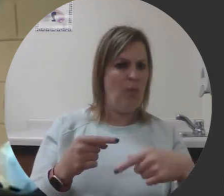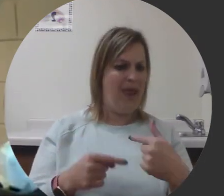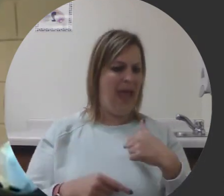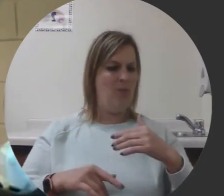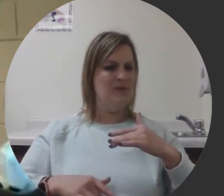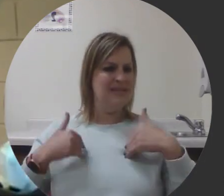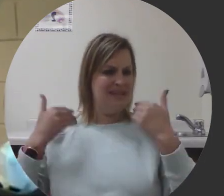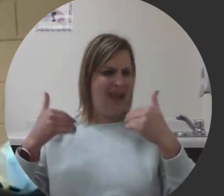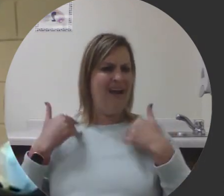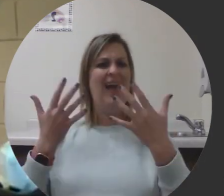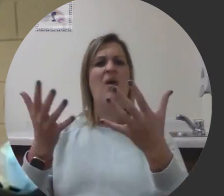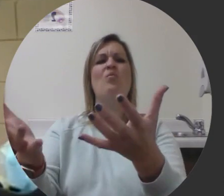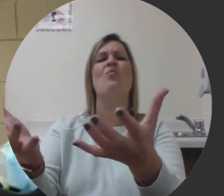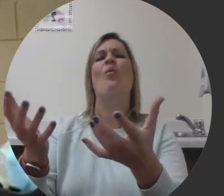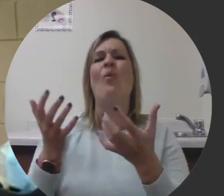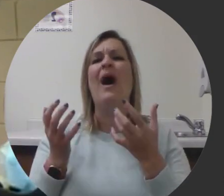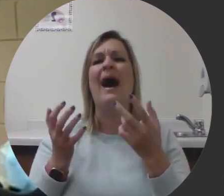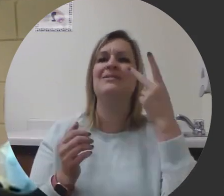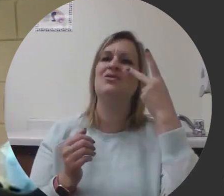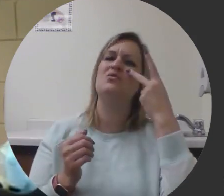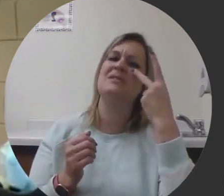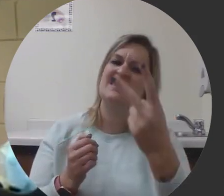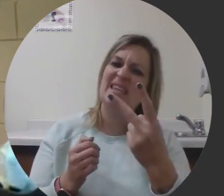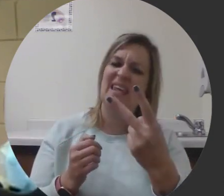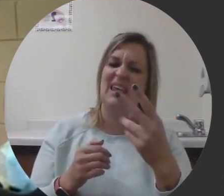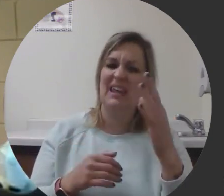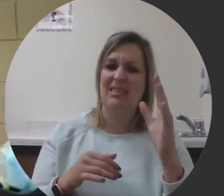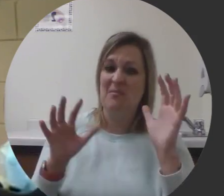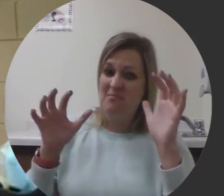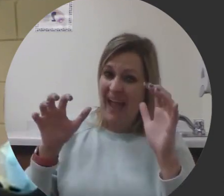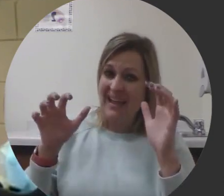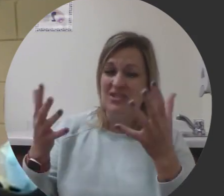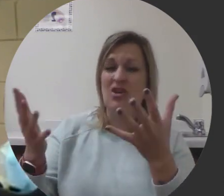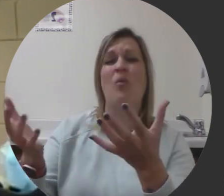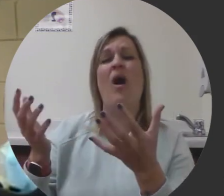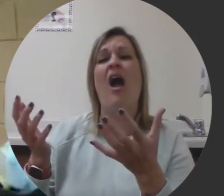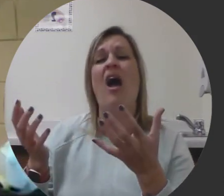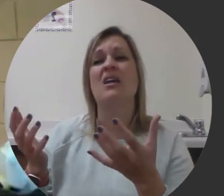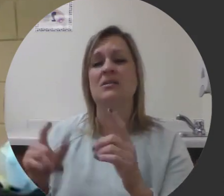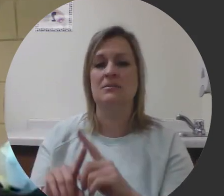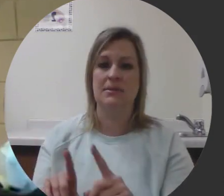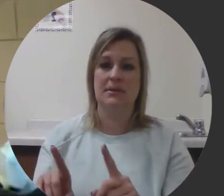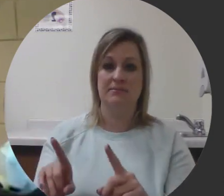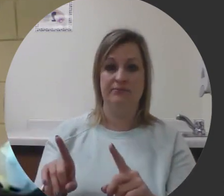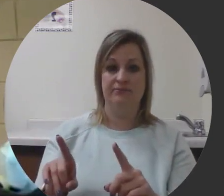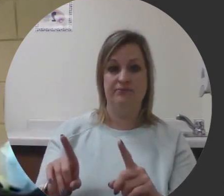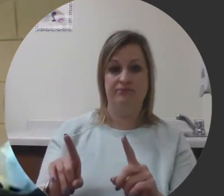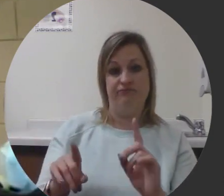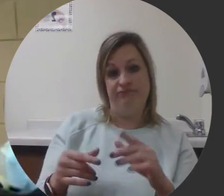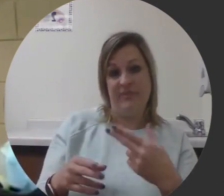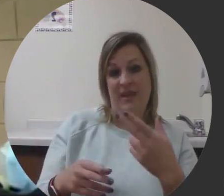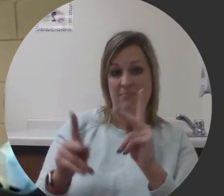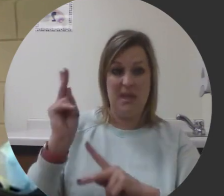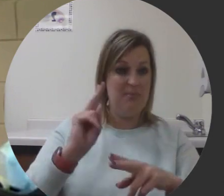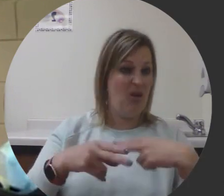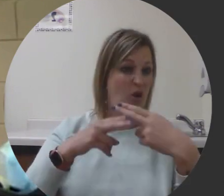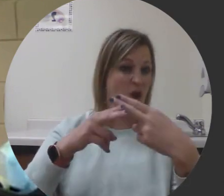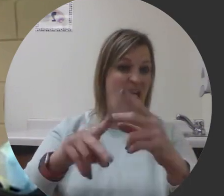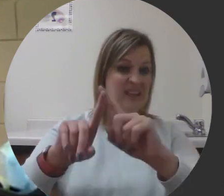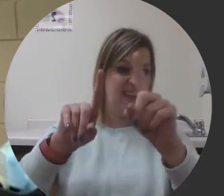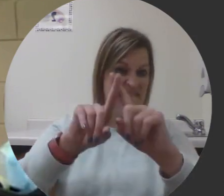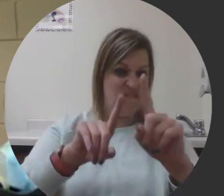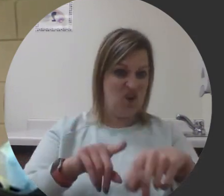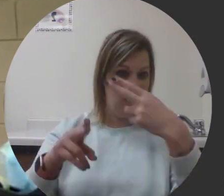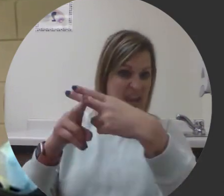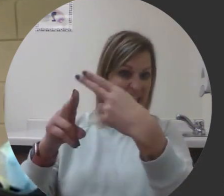I longed to see the kelpie. Is that what it's called? Said Kirsty. That's one name for it, said Grumble, but the